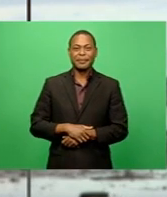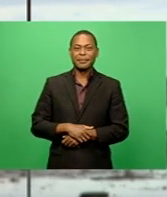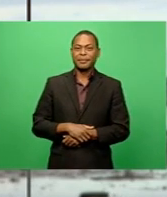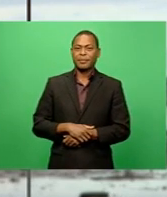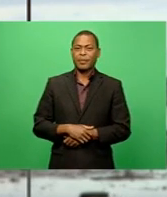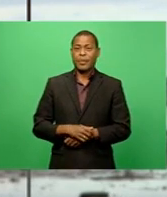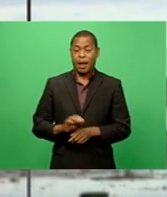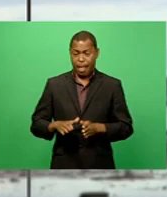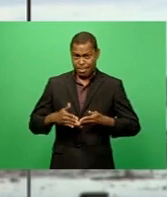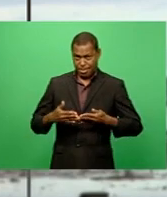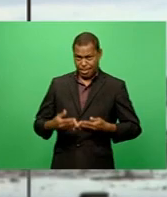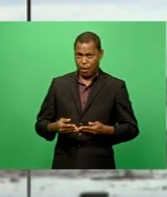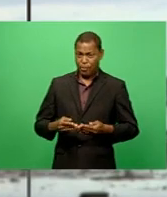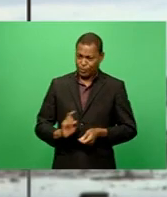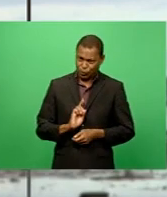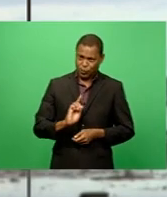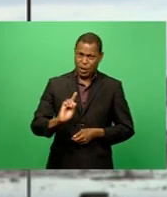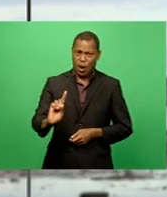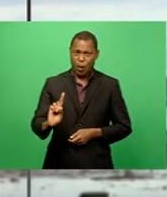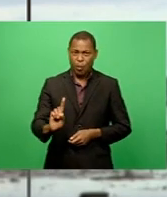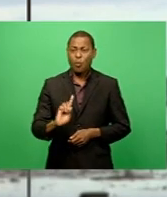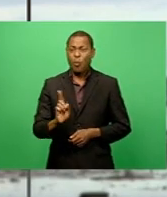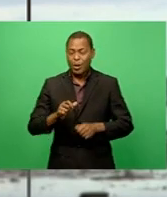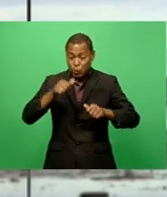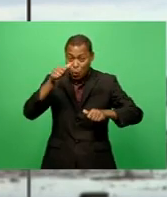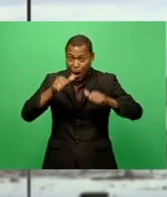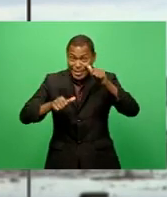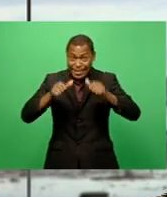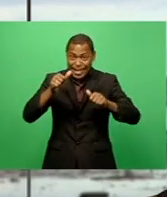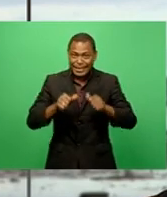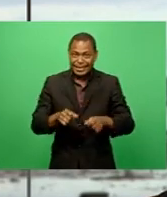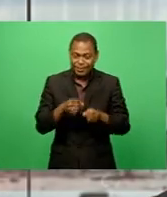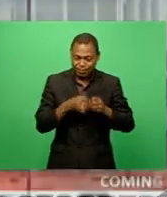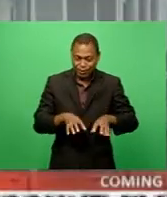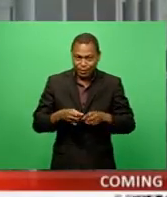is currently on the ground to assess damage to health facilities.